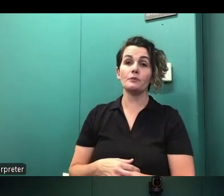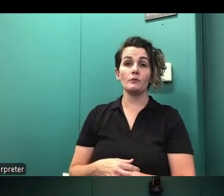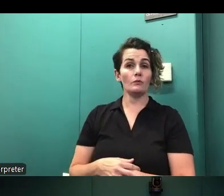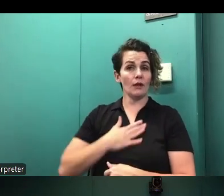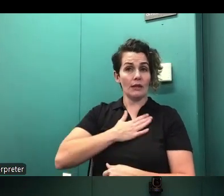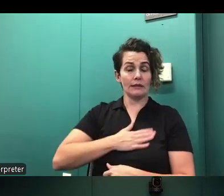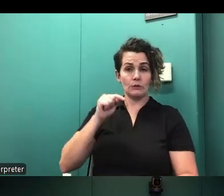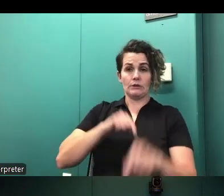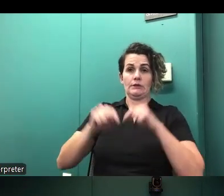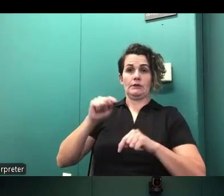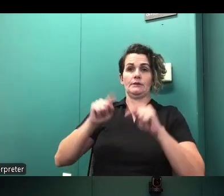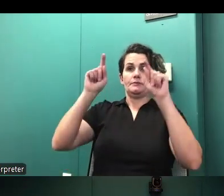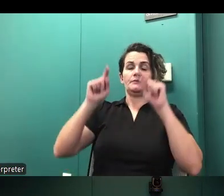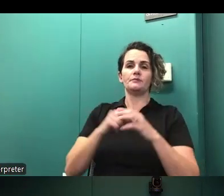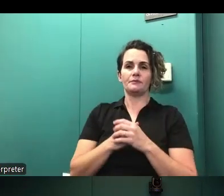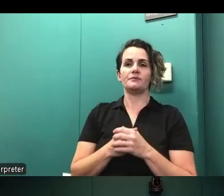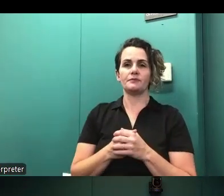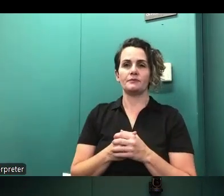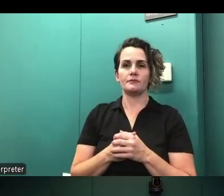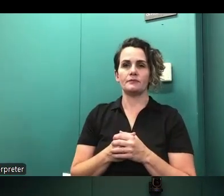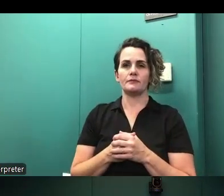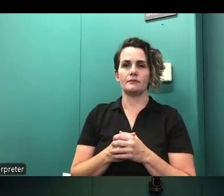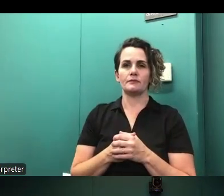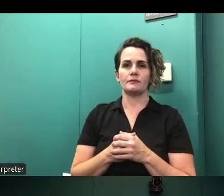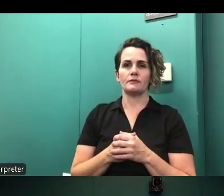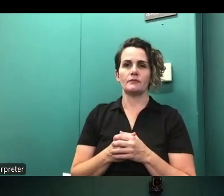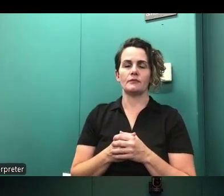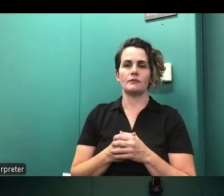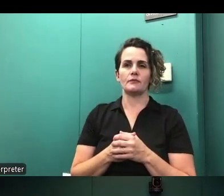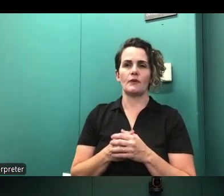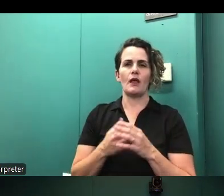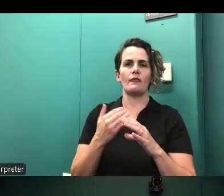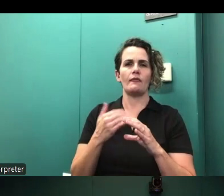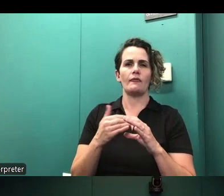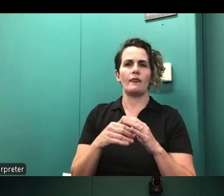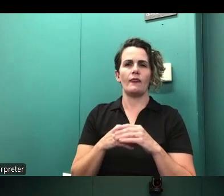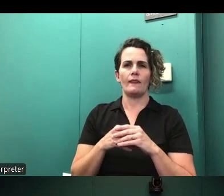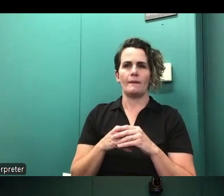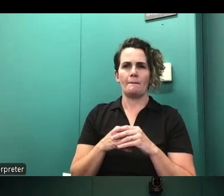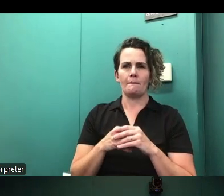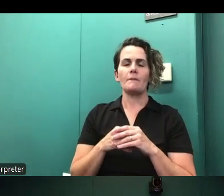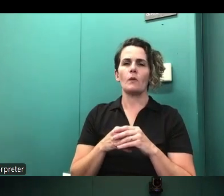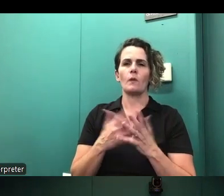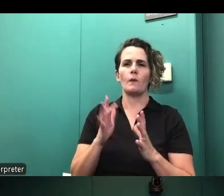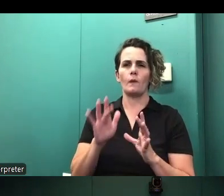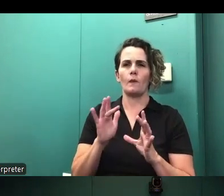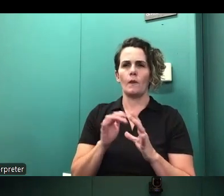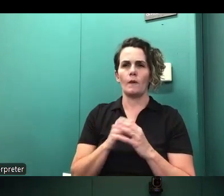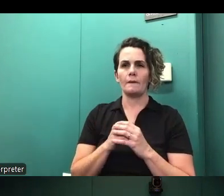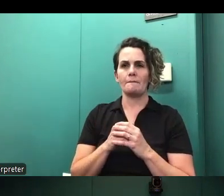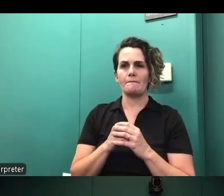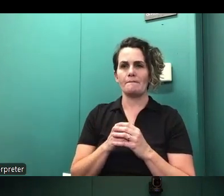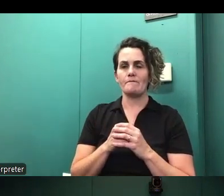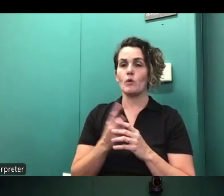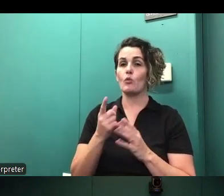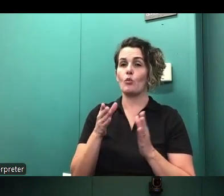go back up so you can just randomly click or on the email or whatever it is? Oh, it is clicked. Okay. And then, so